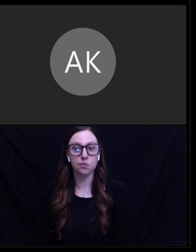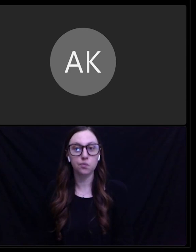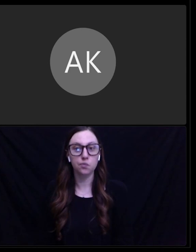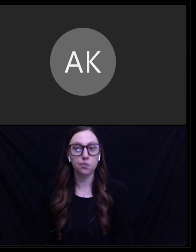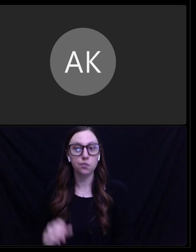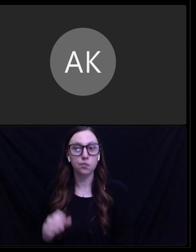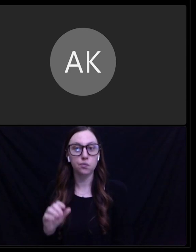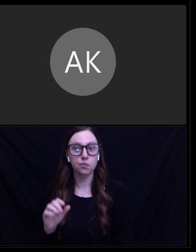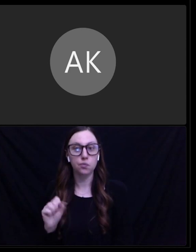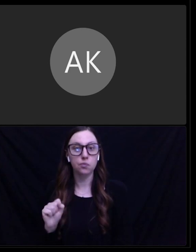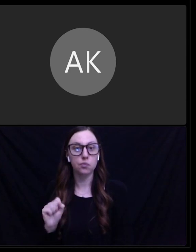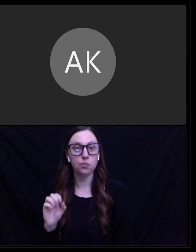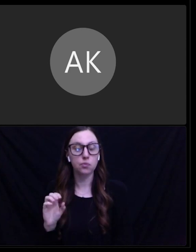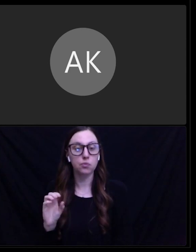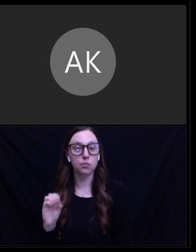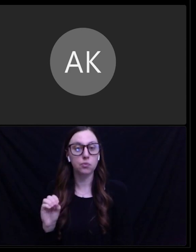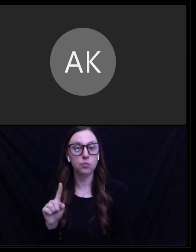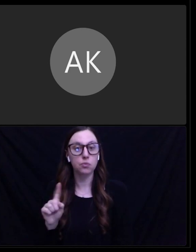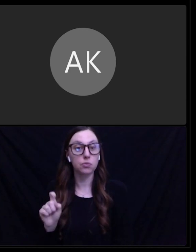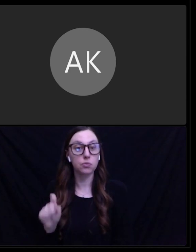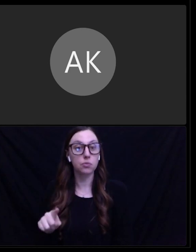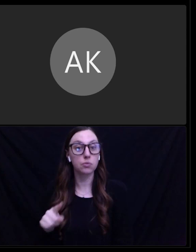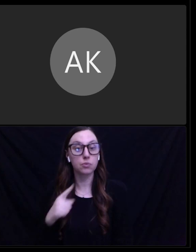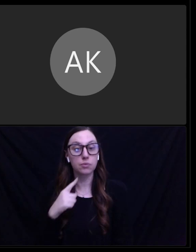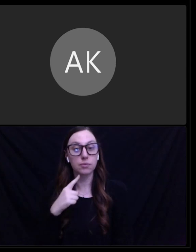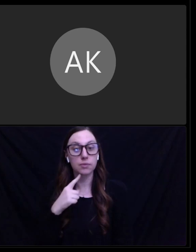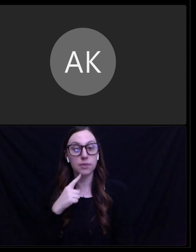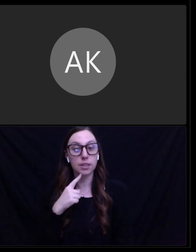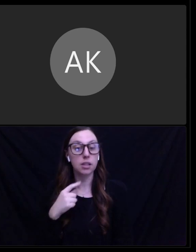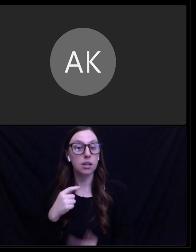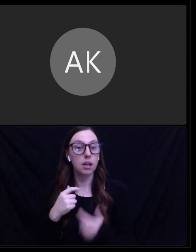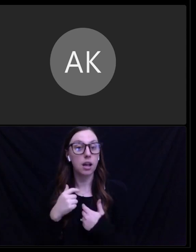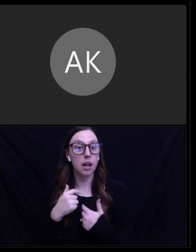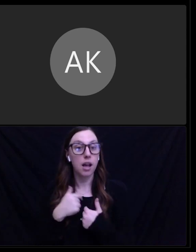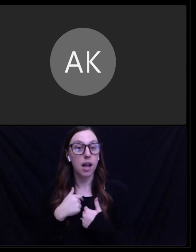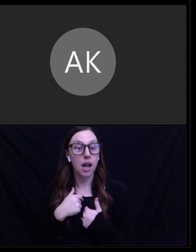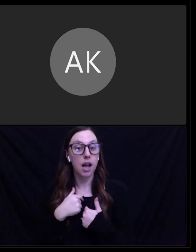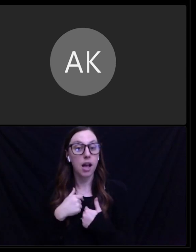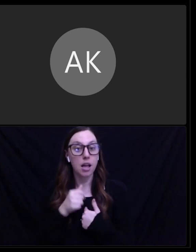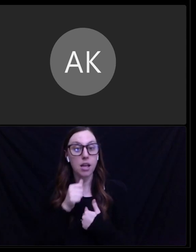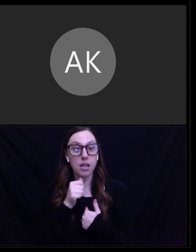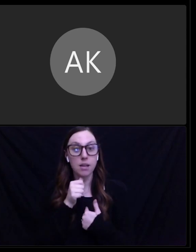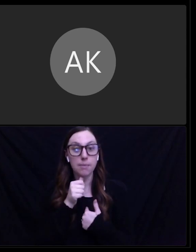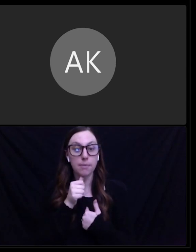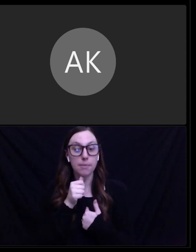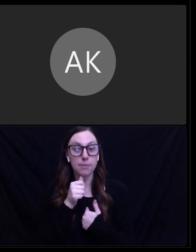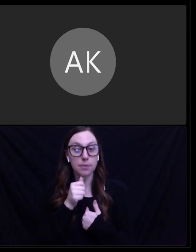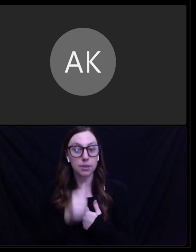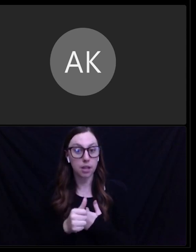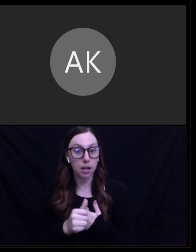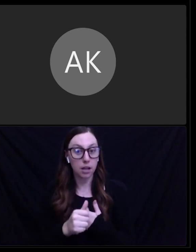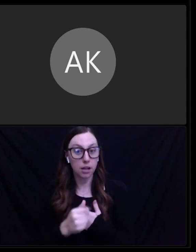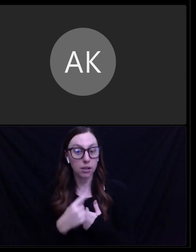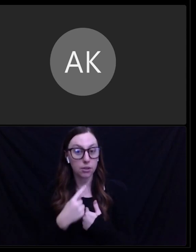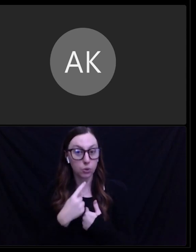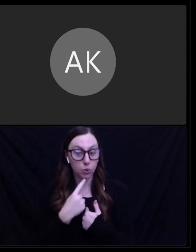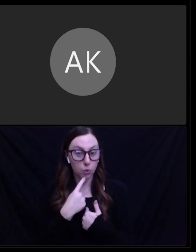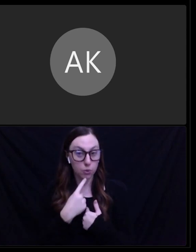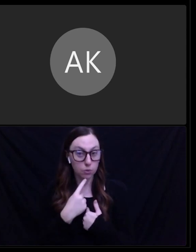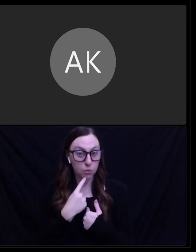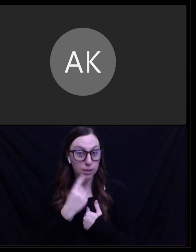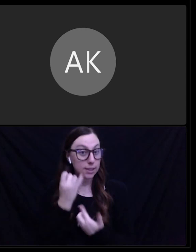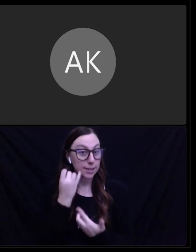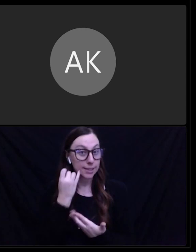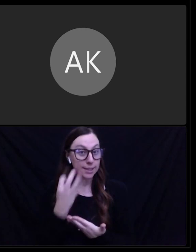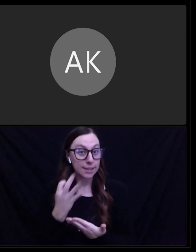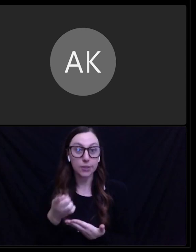there's a question there. Many are saying they can be hacked. I am not going to say that if you had, you know,